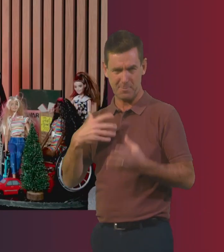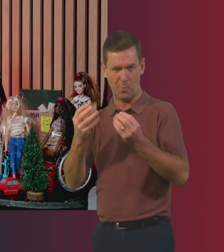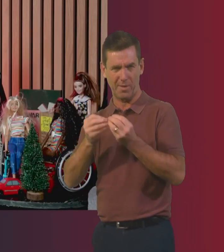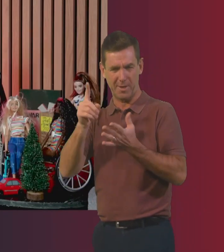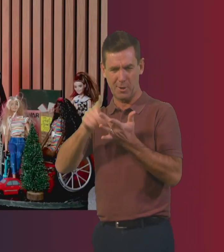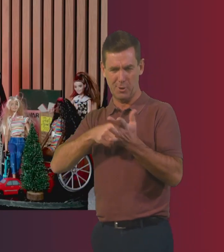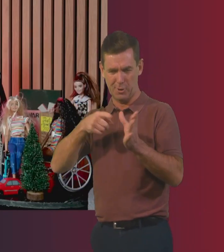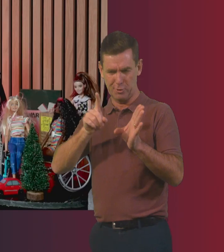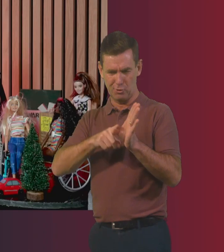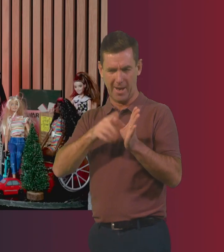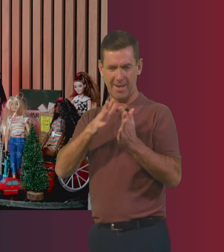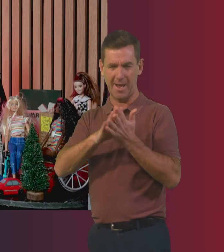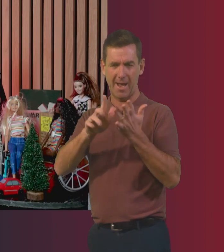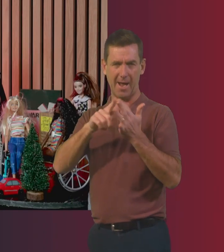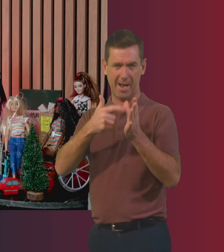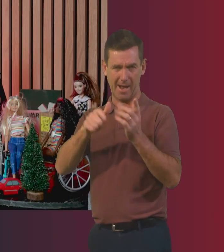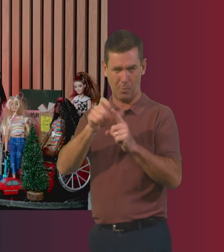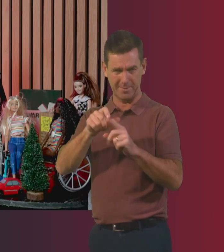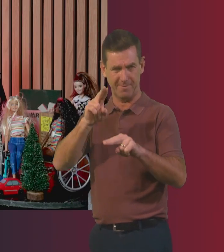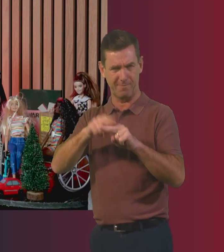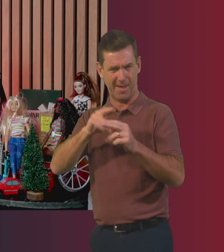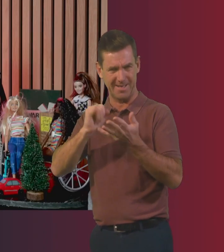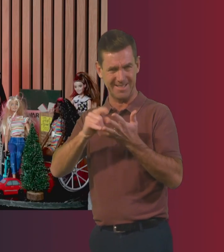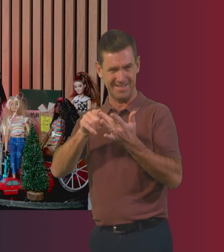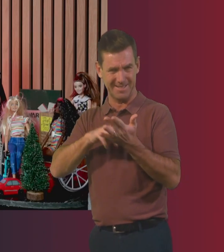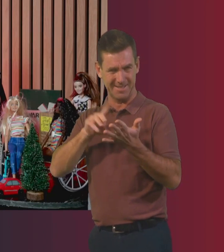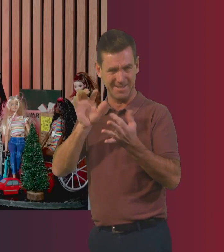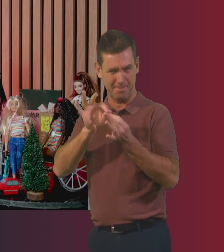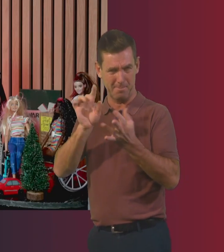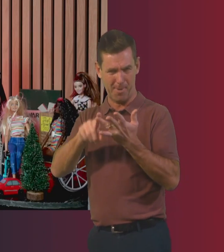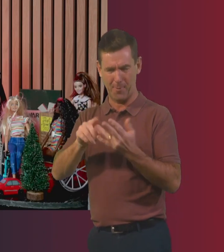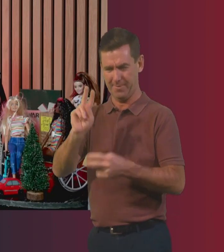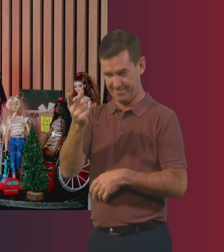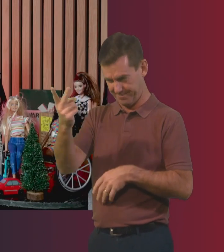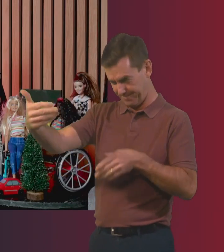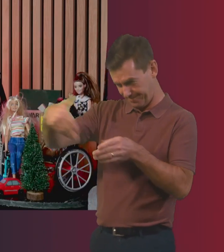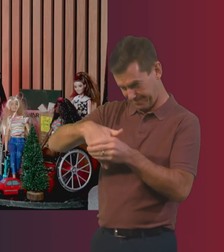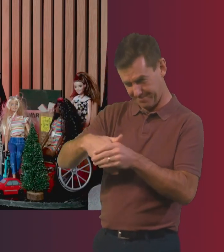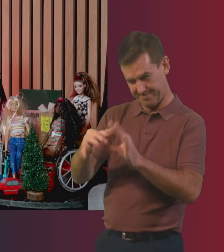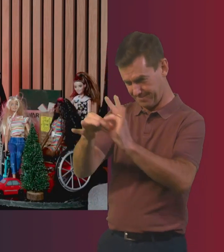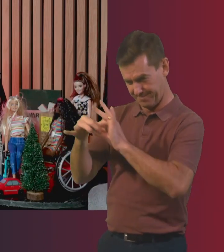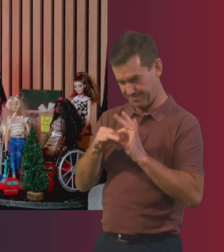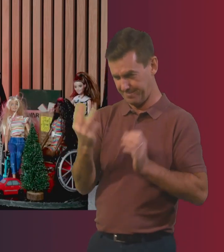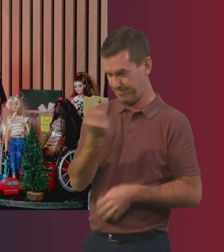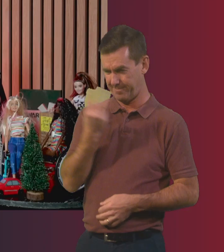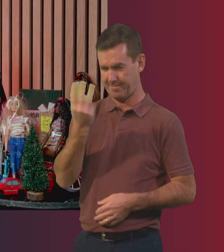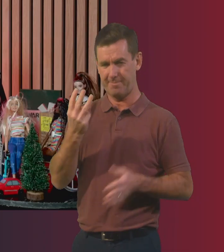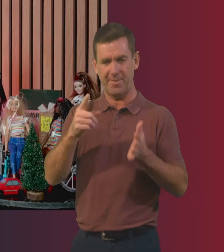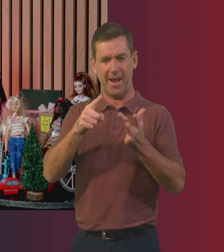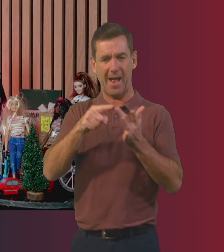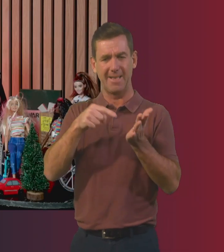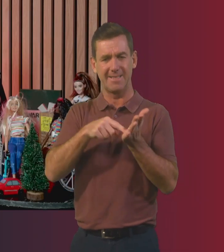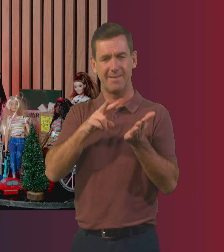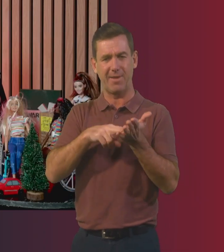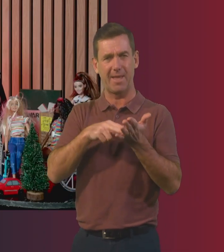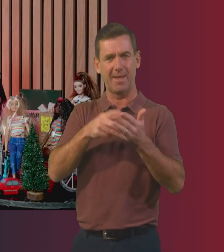we've obviously had on the show. If you haven't listened to that episode, go check it out. And we teamed up with ITV Studios